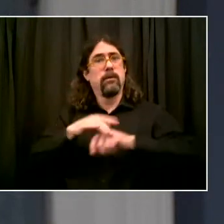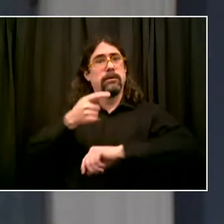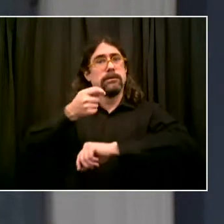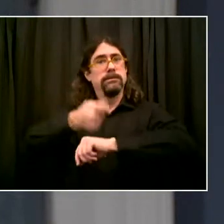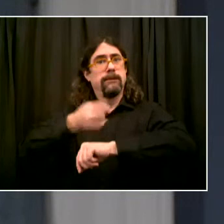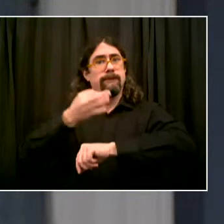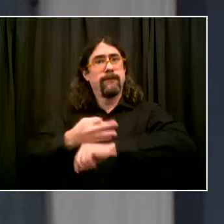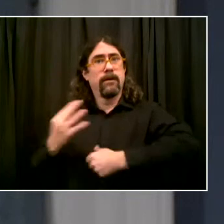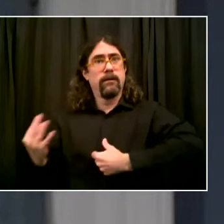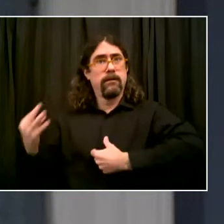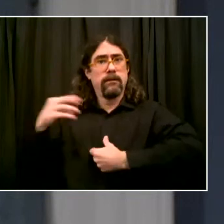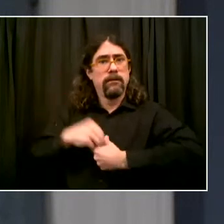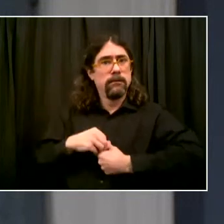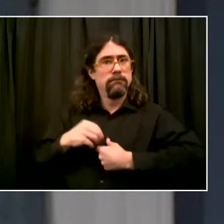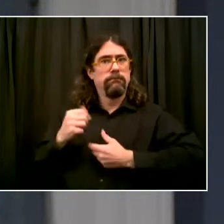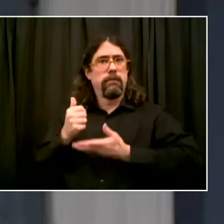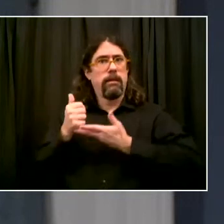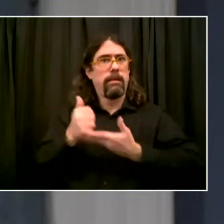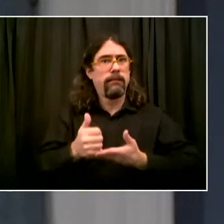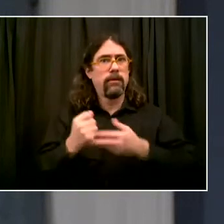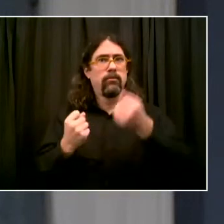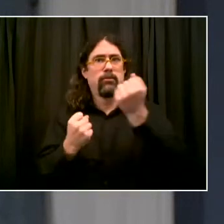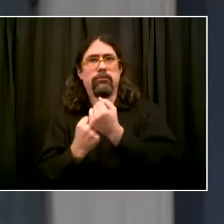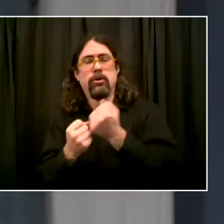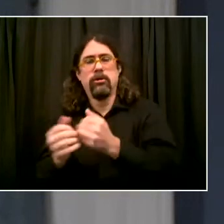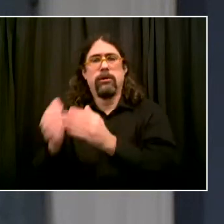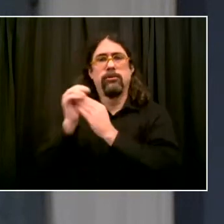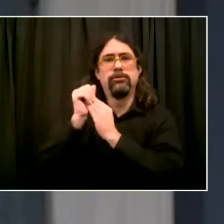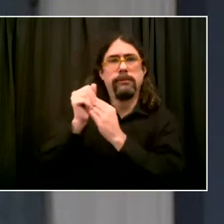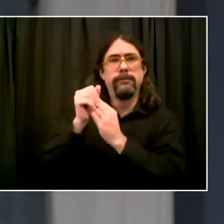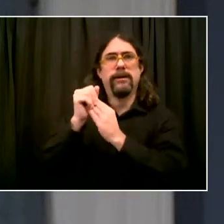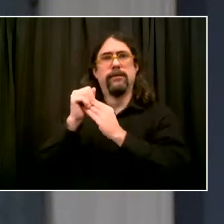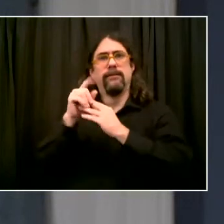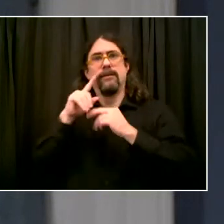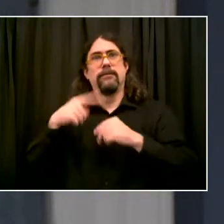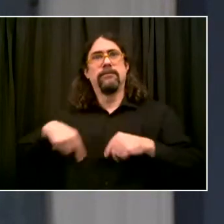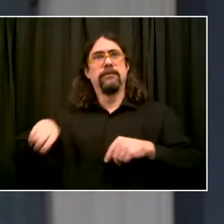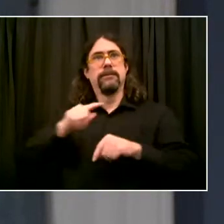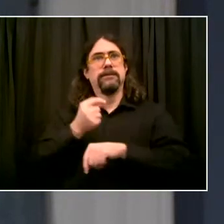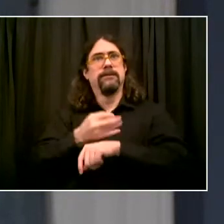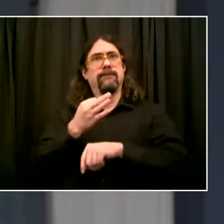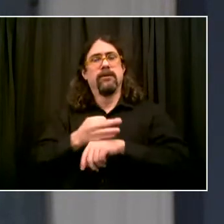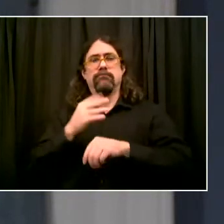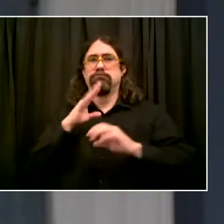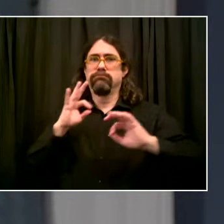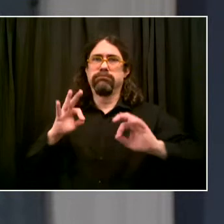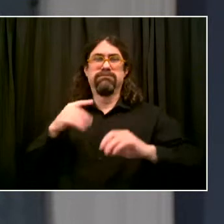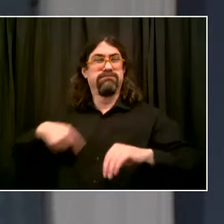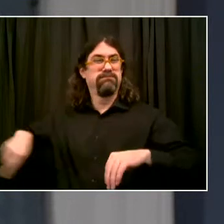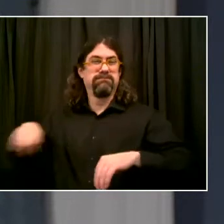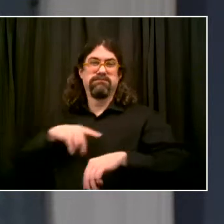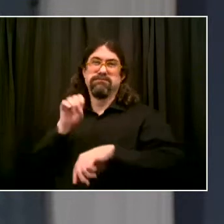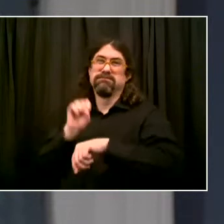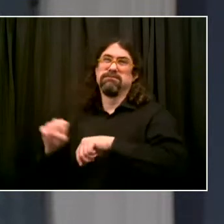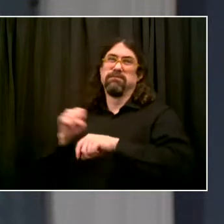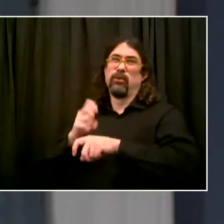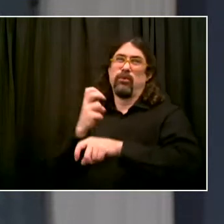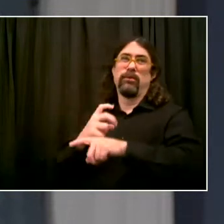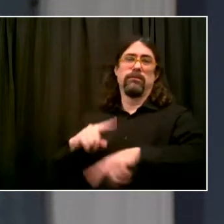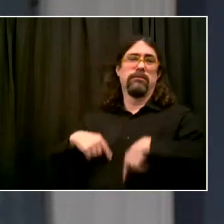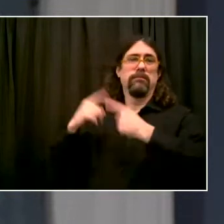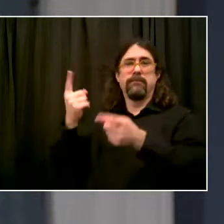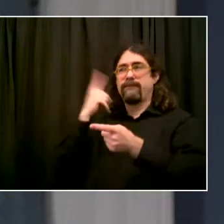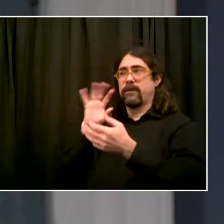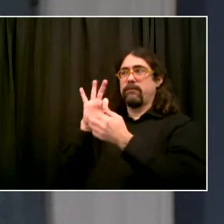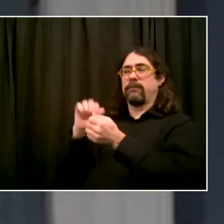rollout through their respective agencies. This is an unprecedented effort, but through collective action and we have the opportunity